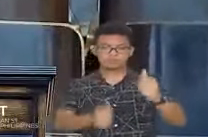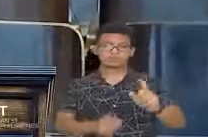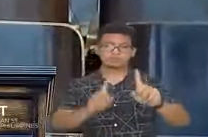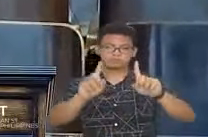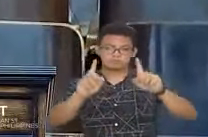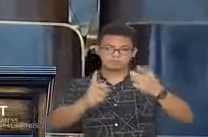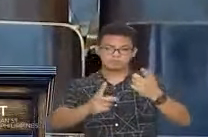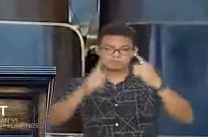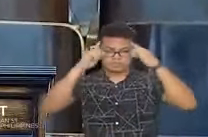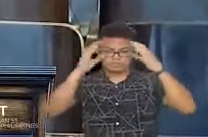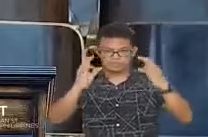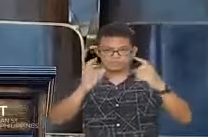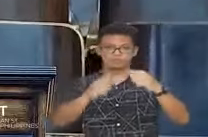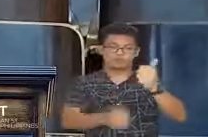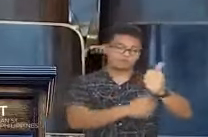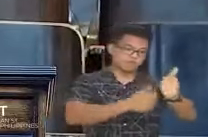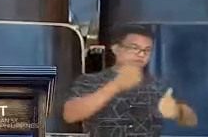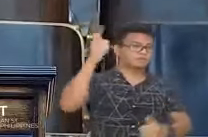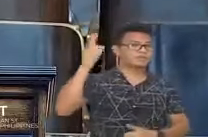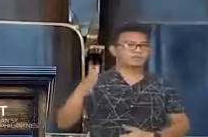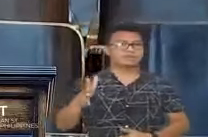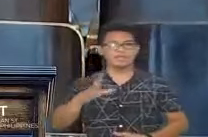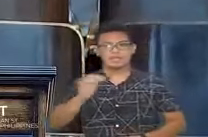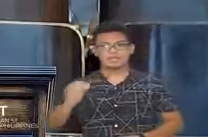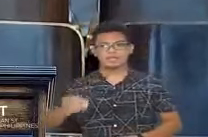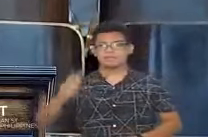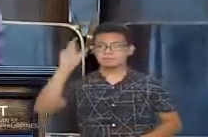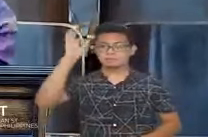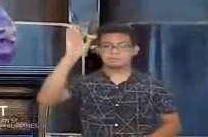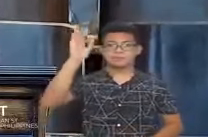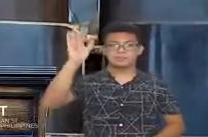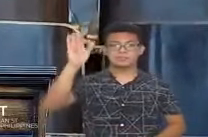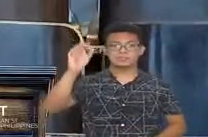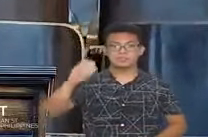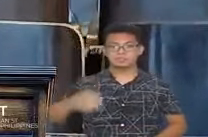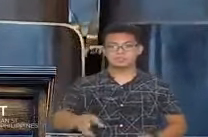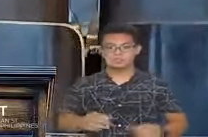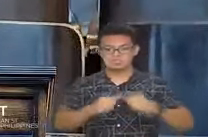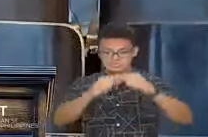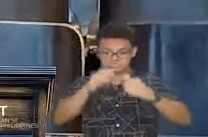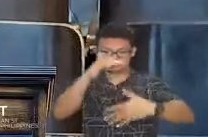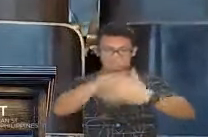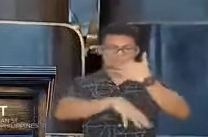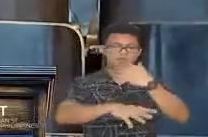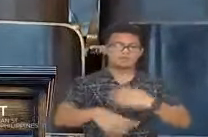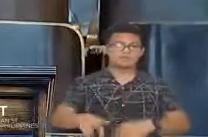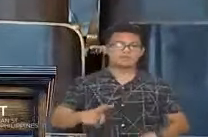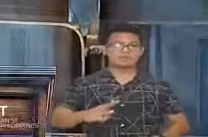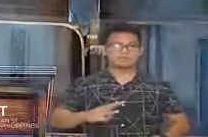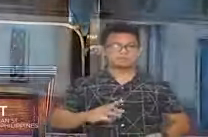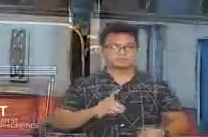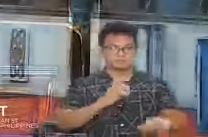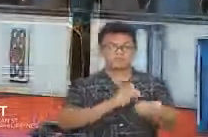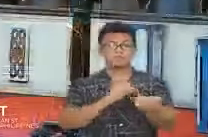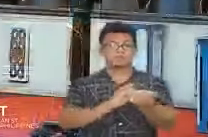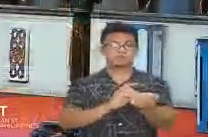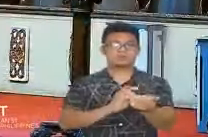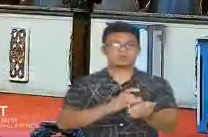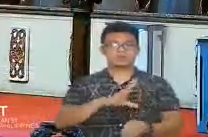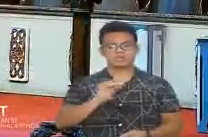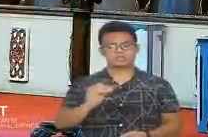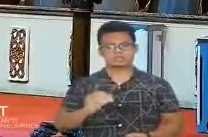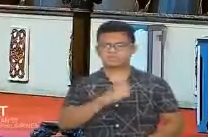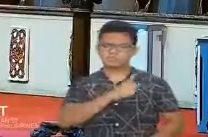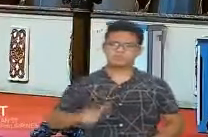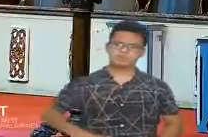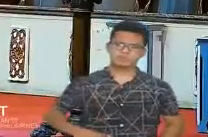I was on medical practice during the time. And when I was in the altar there, I was kneeling down. I was